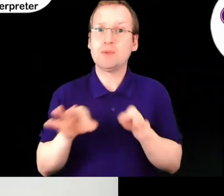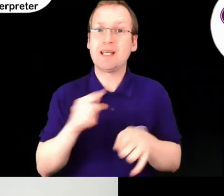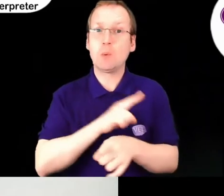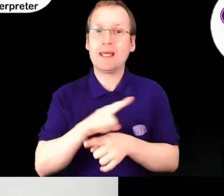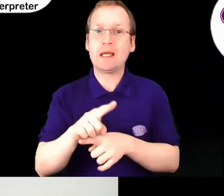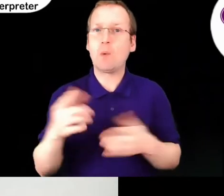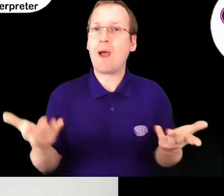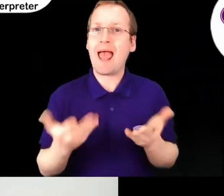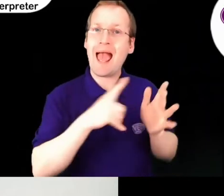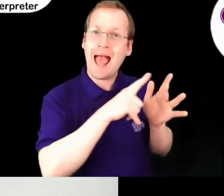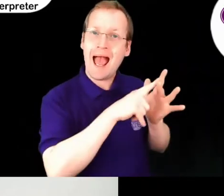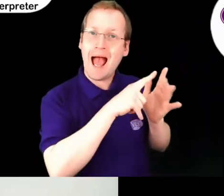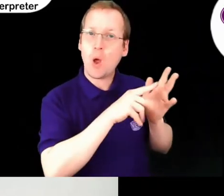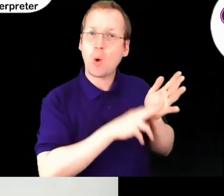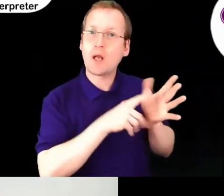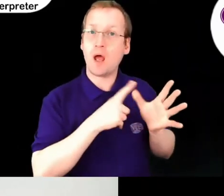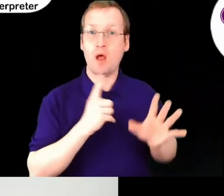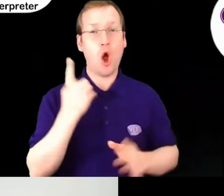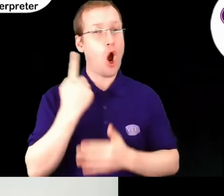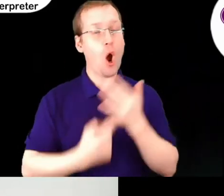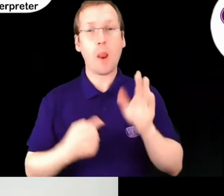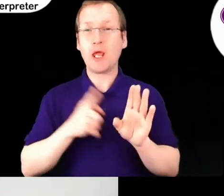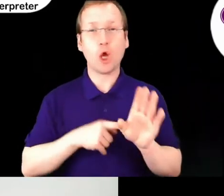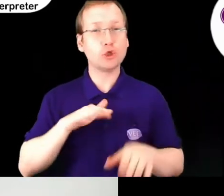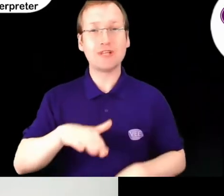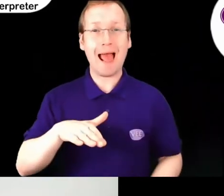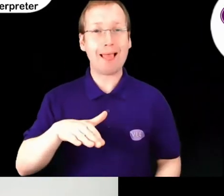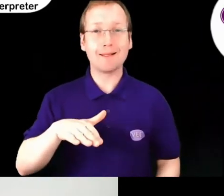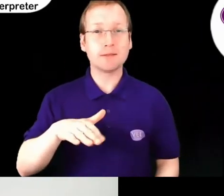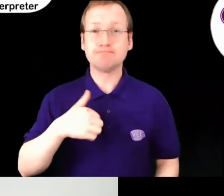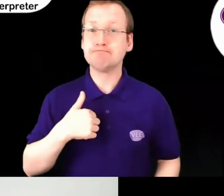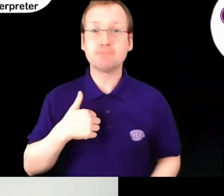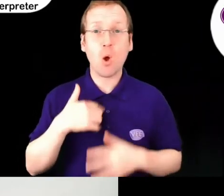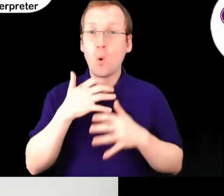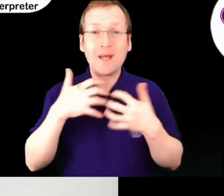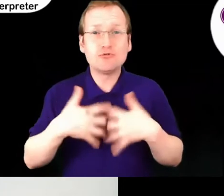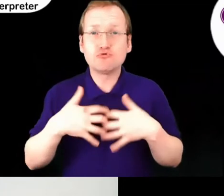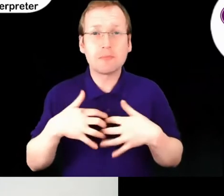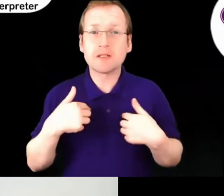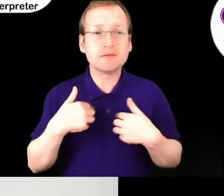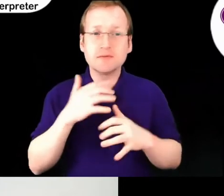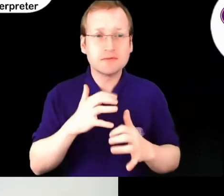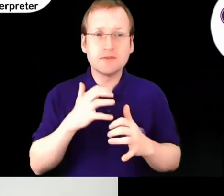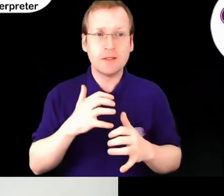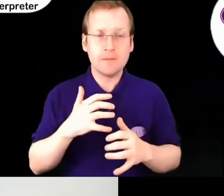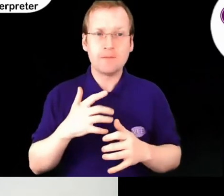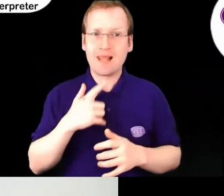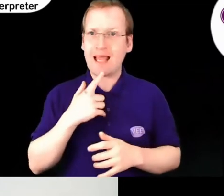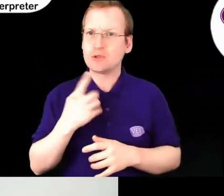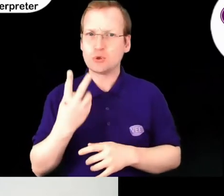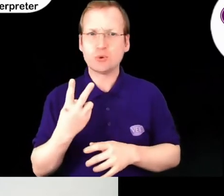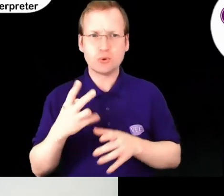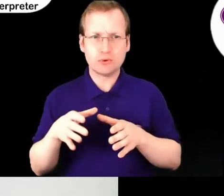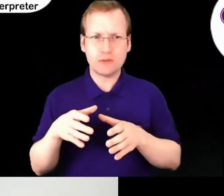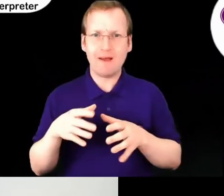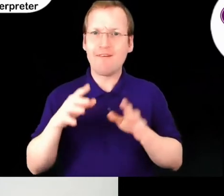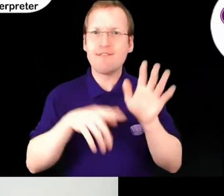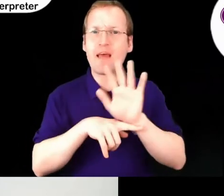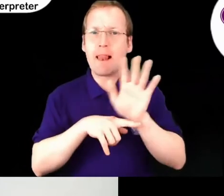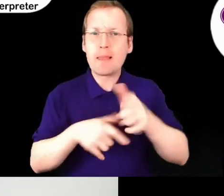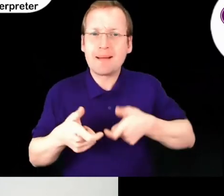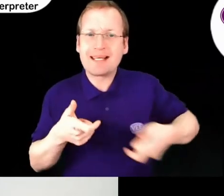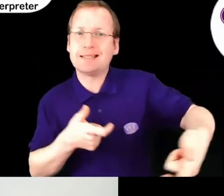was the only young child there, and I didn't have an instrument. And you found two film canisters, which I hope everyone here knows what a film canister